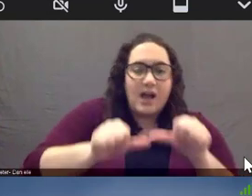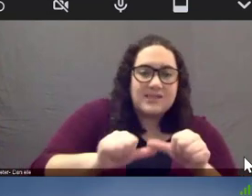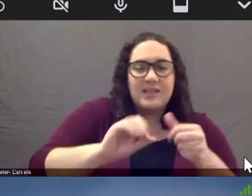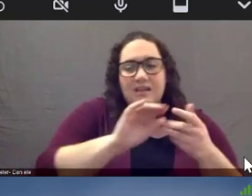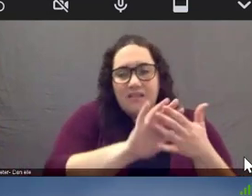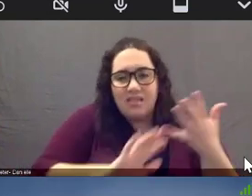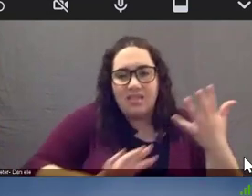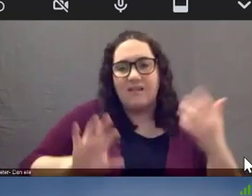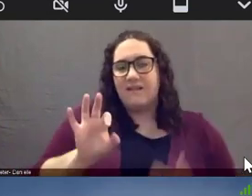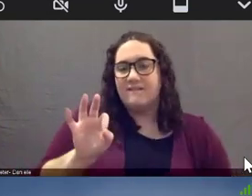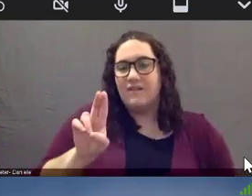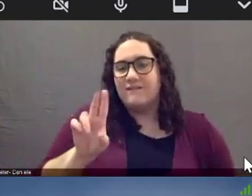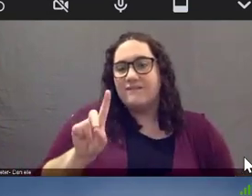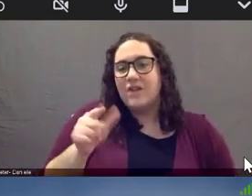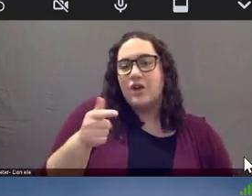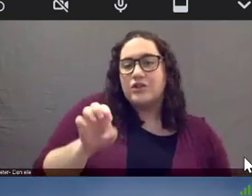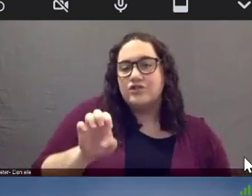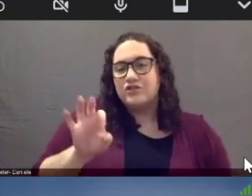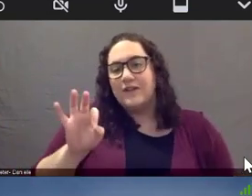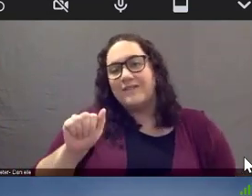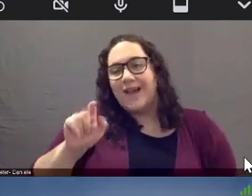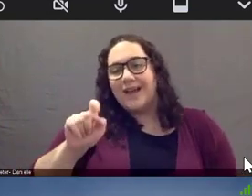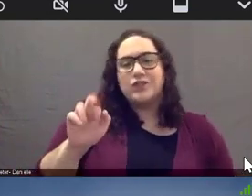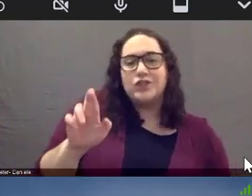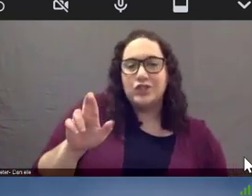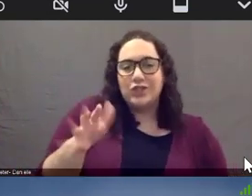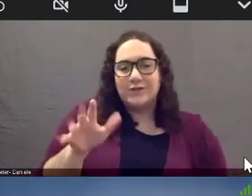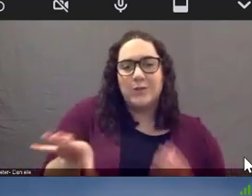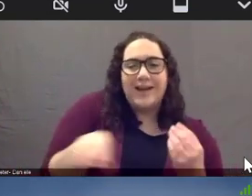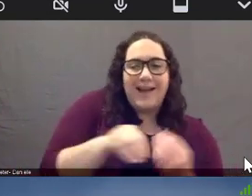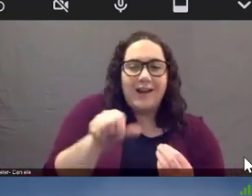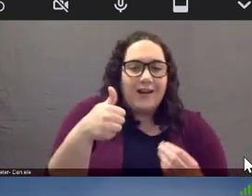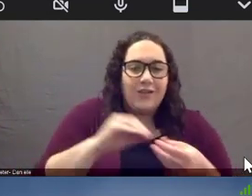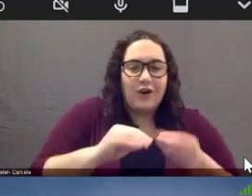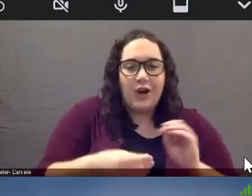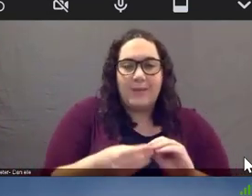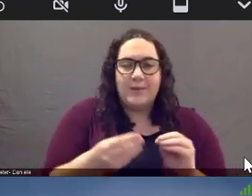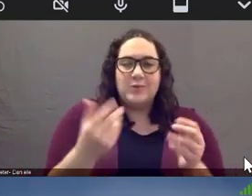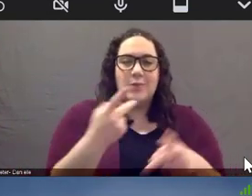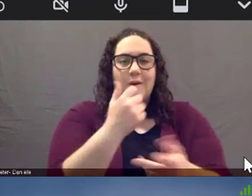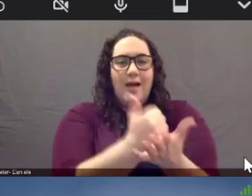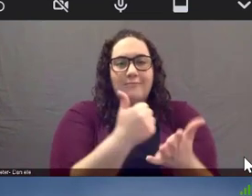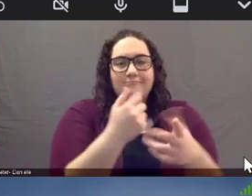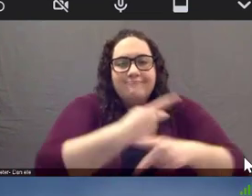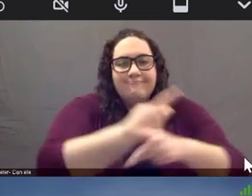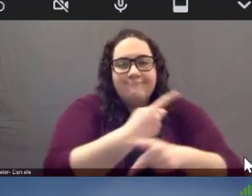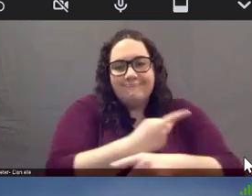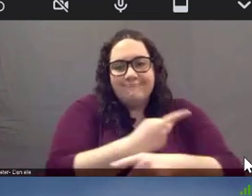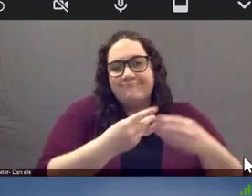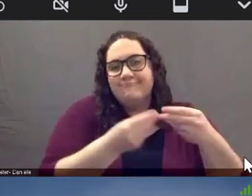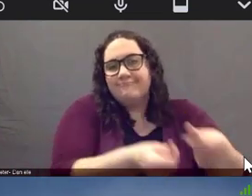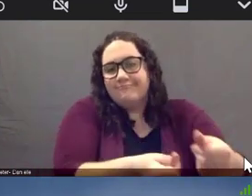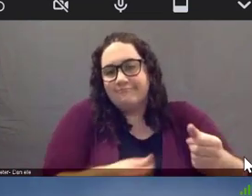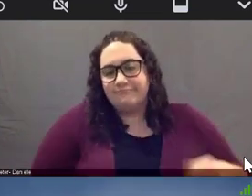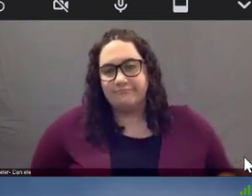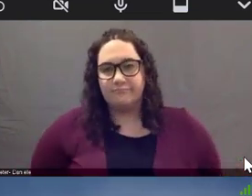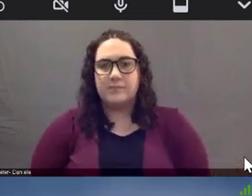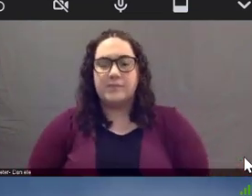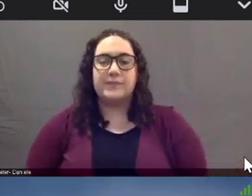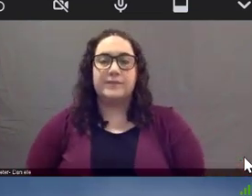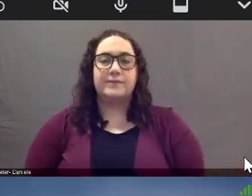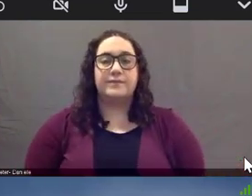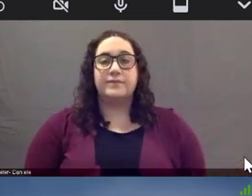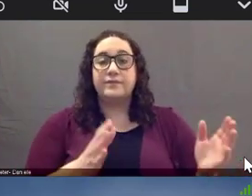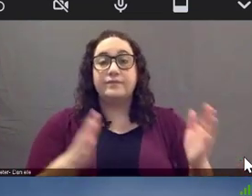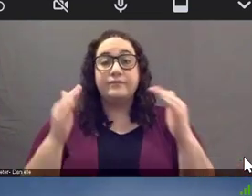into 1 meter long counterflow concentric heat exchanger that is completely insulated on the outside.